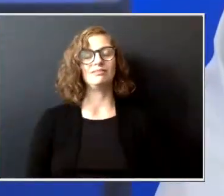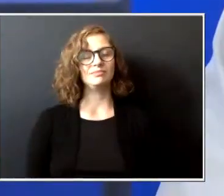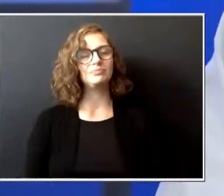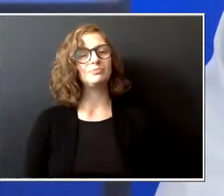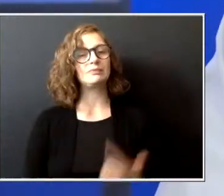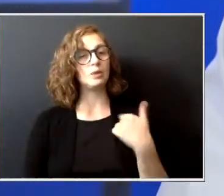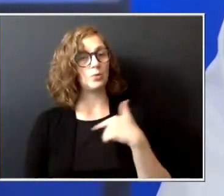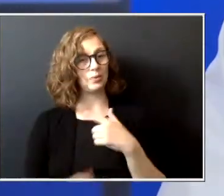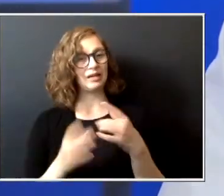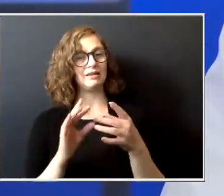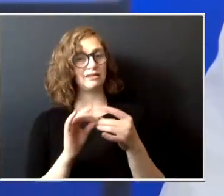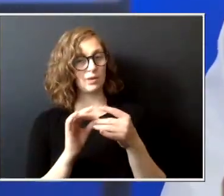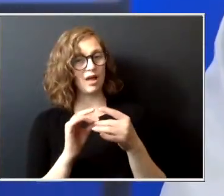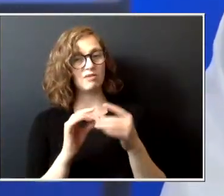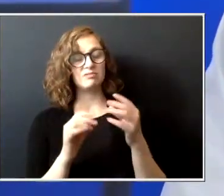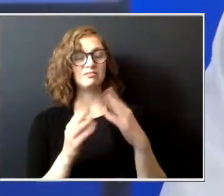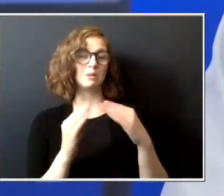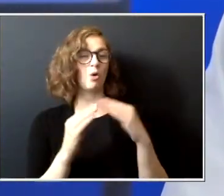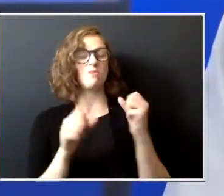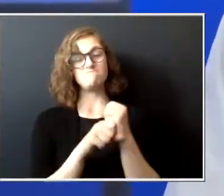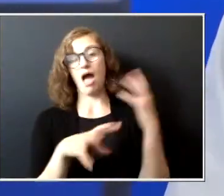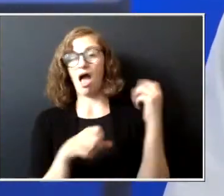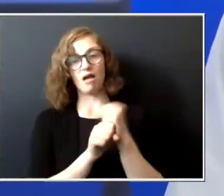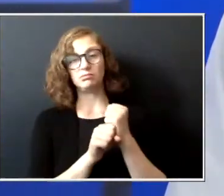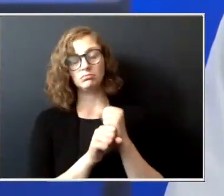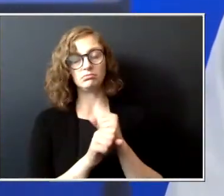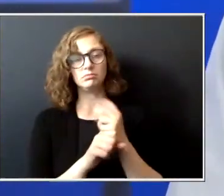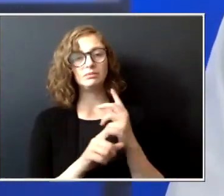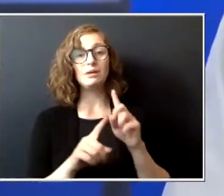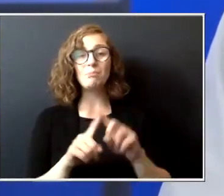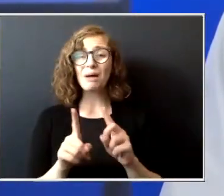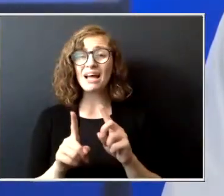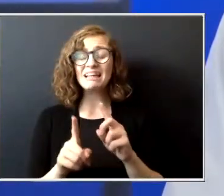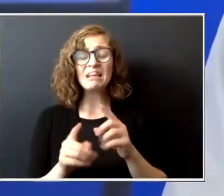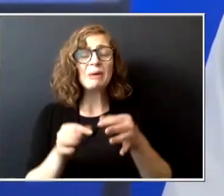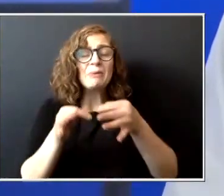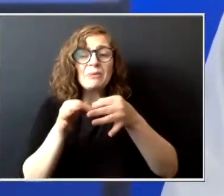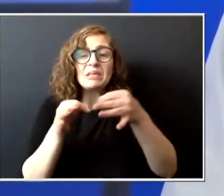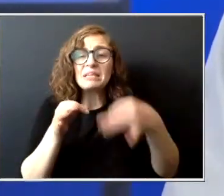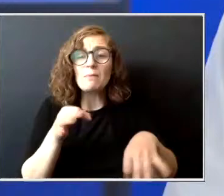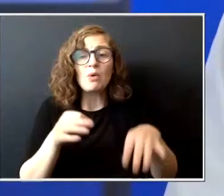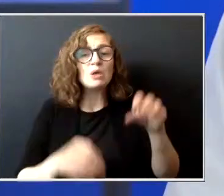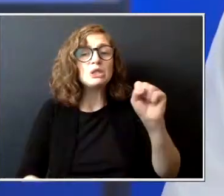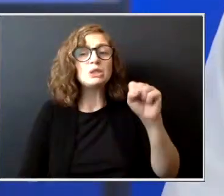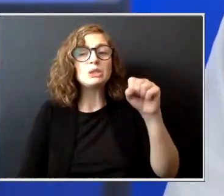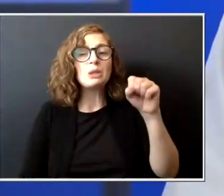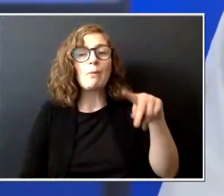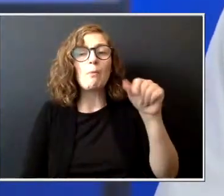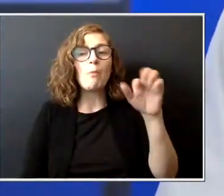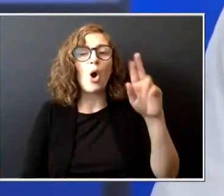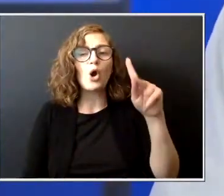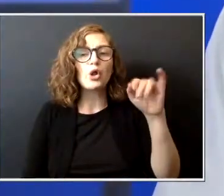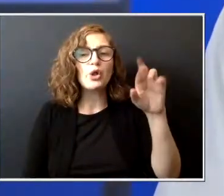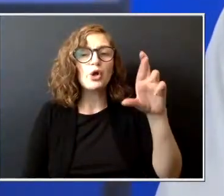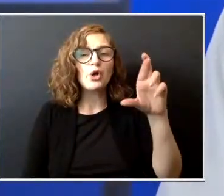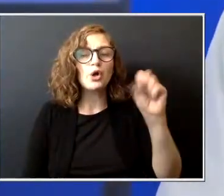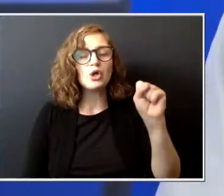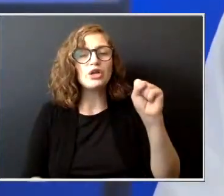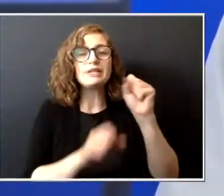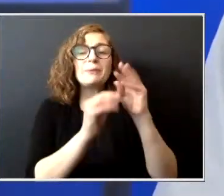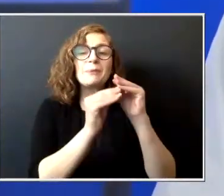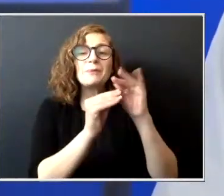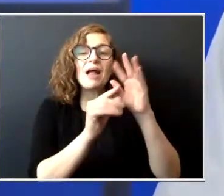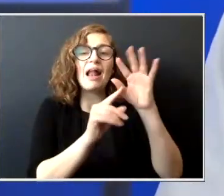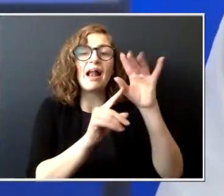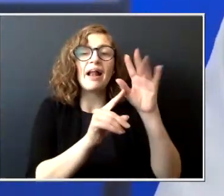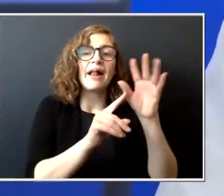kind of fireworks, but simple enough fireworks, sparklers, Roman candle, they are very common reasons for us